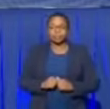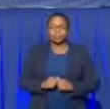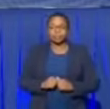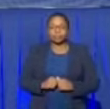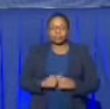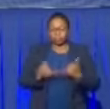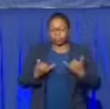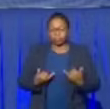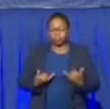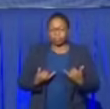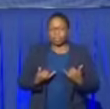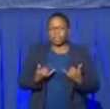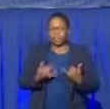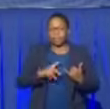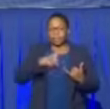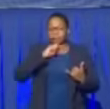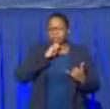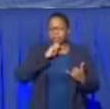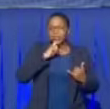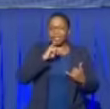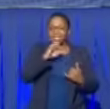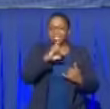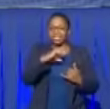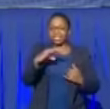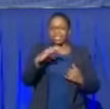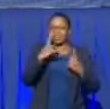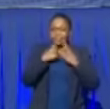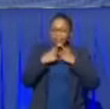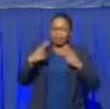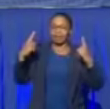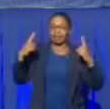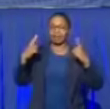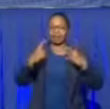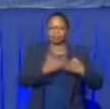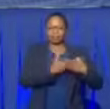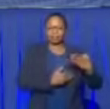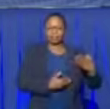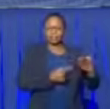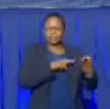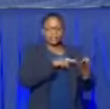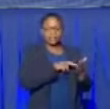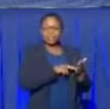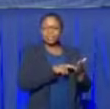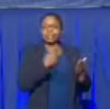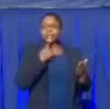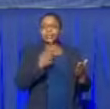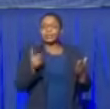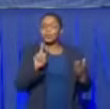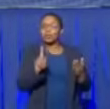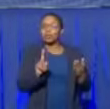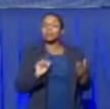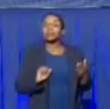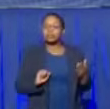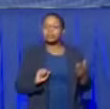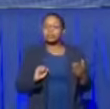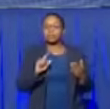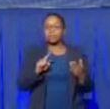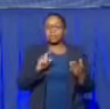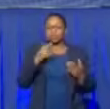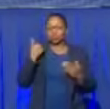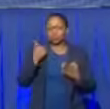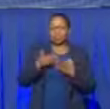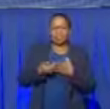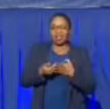Earlier today, the Commission released a statement at which it registered its displeasure with conduct